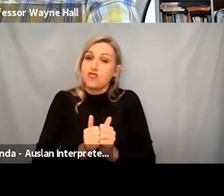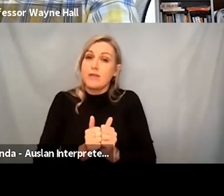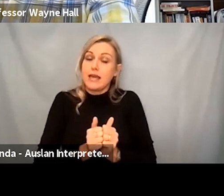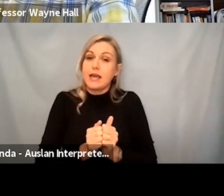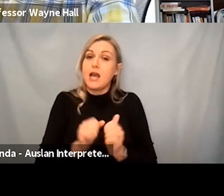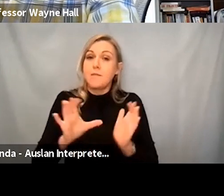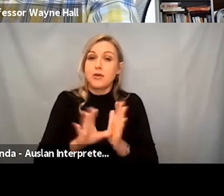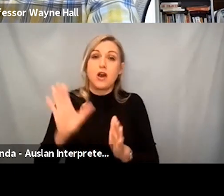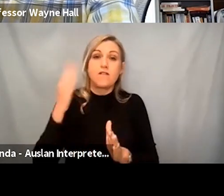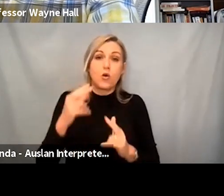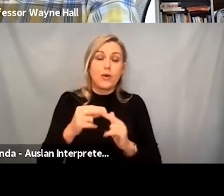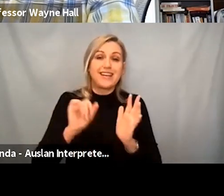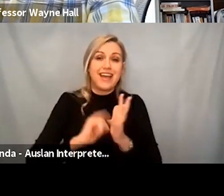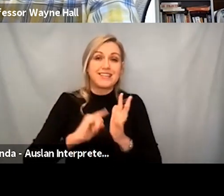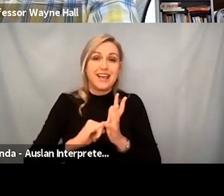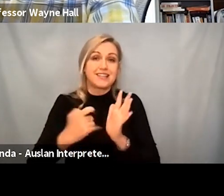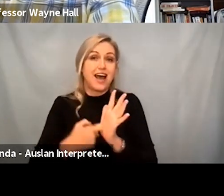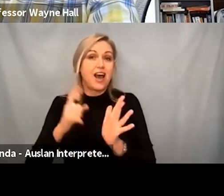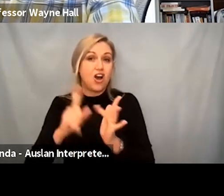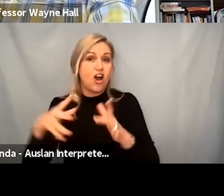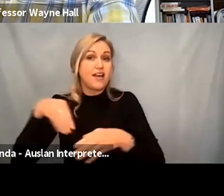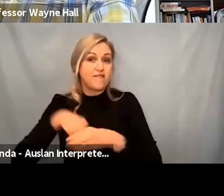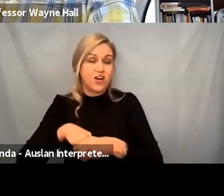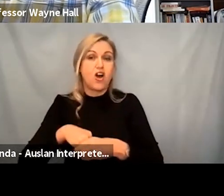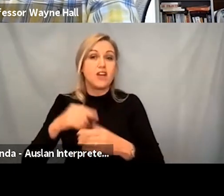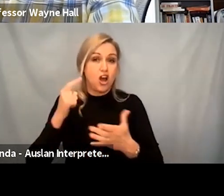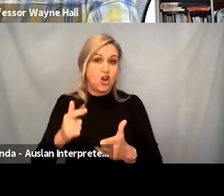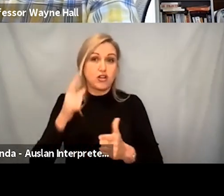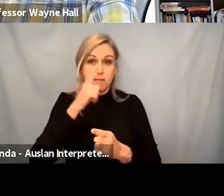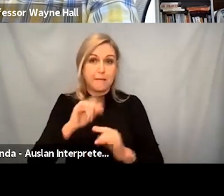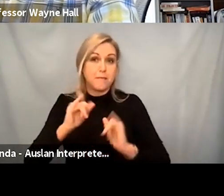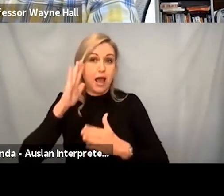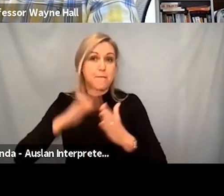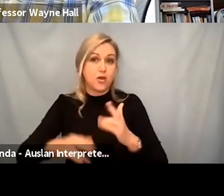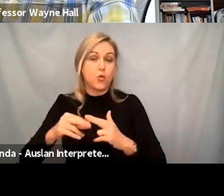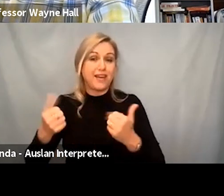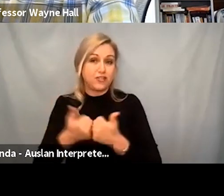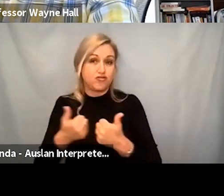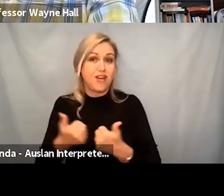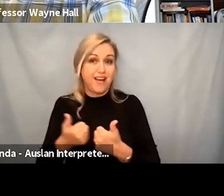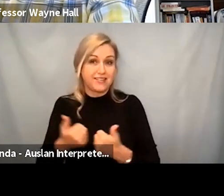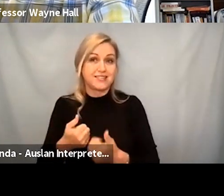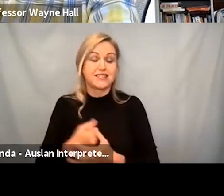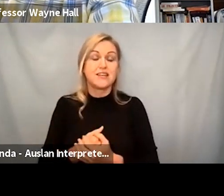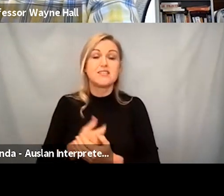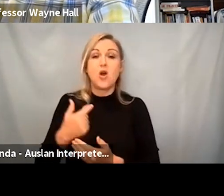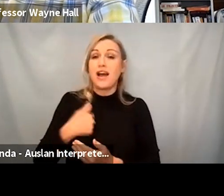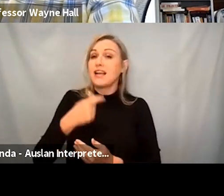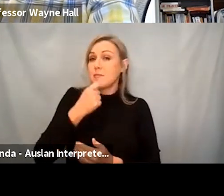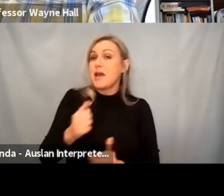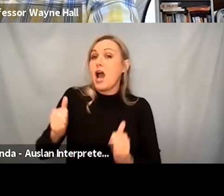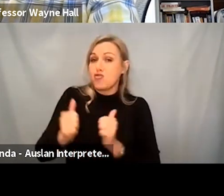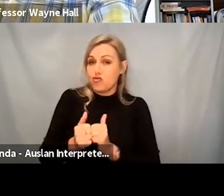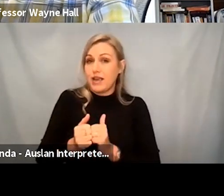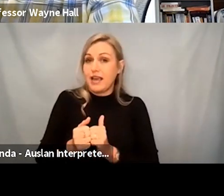when SSRIs came in, we heard a lot of the same sort of hype about those drugs back then that we're hearing to a degree around